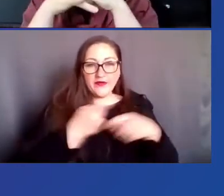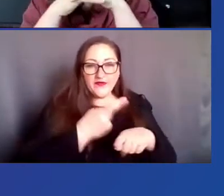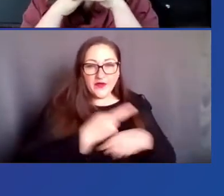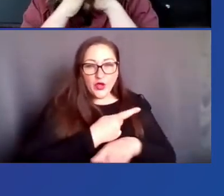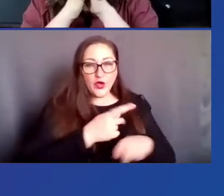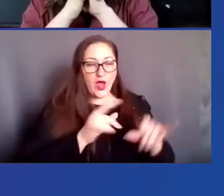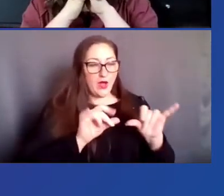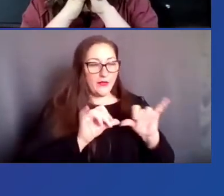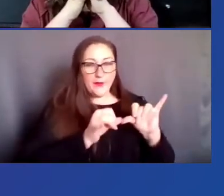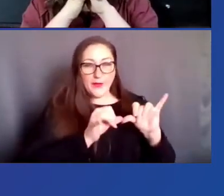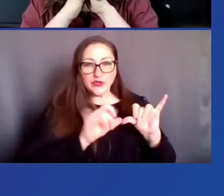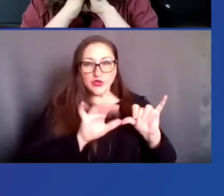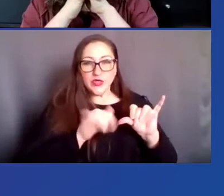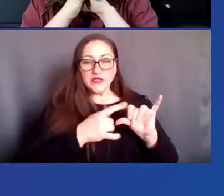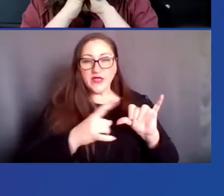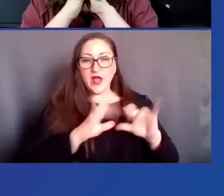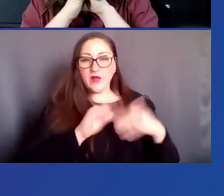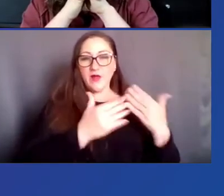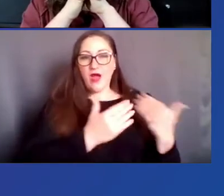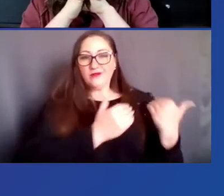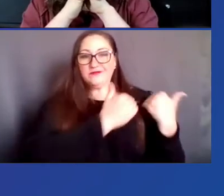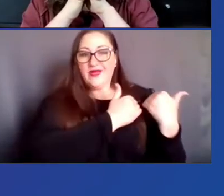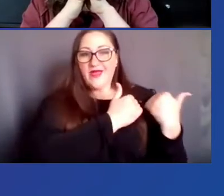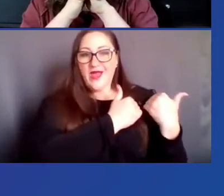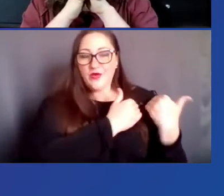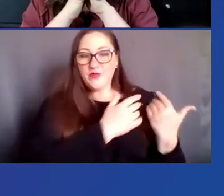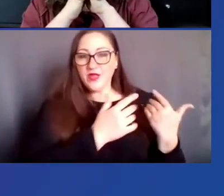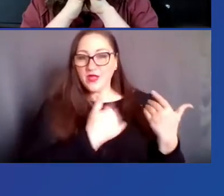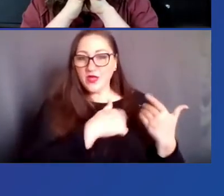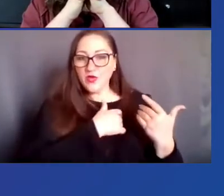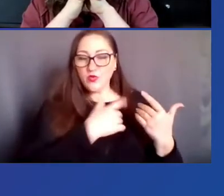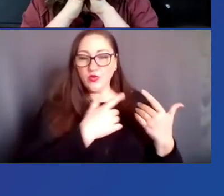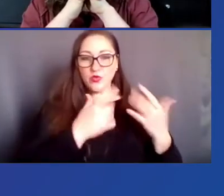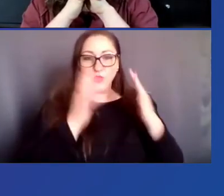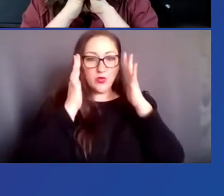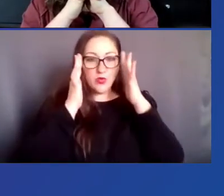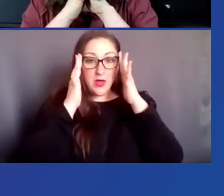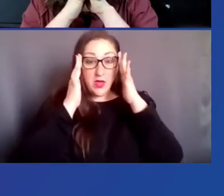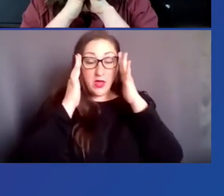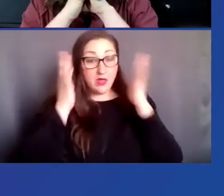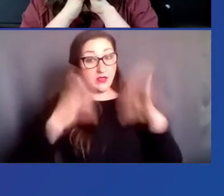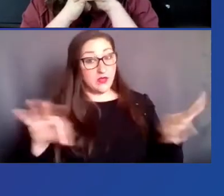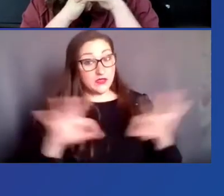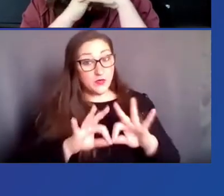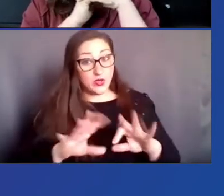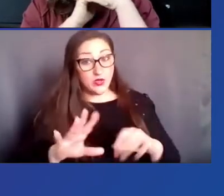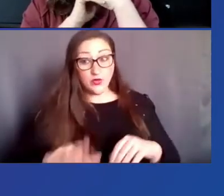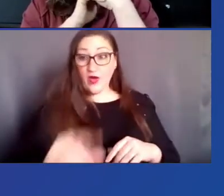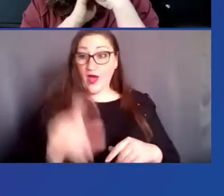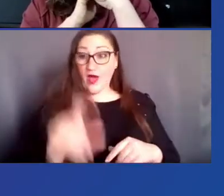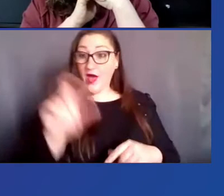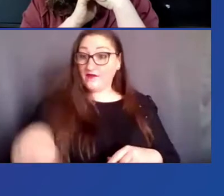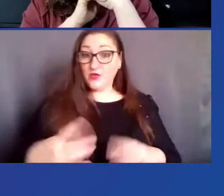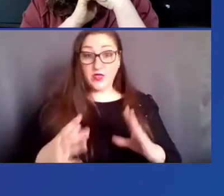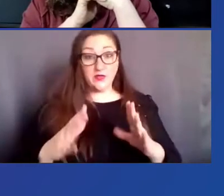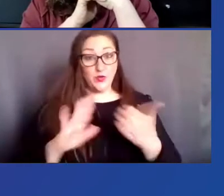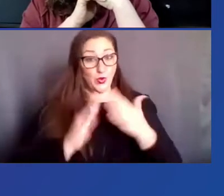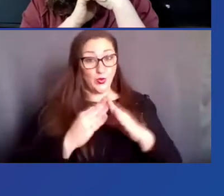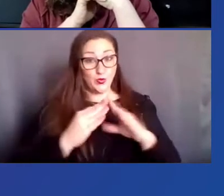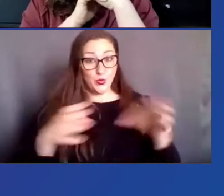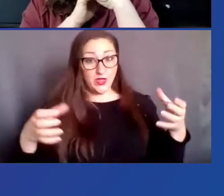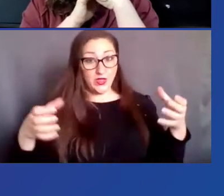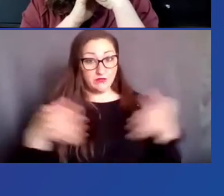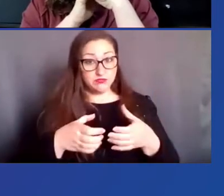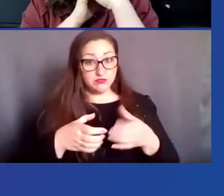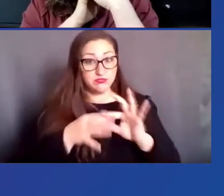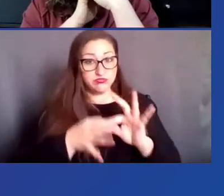accountability. So one, I'll say that you need to keep your community tight. As Brittany said, you need to double check. I would